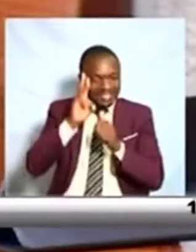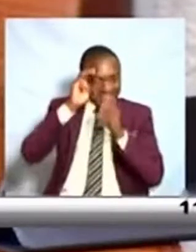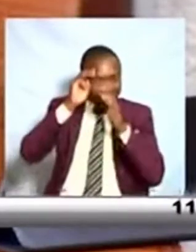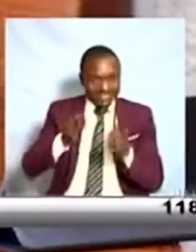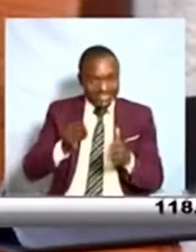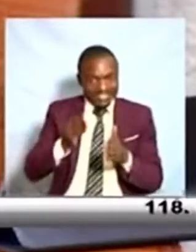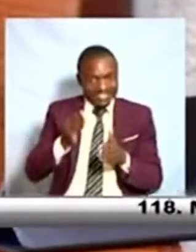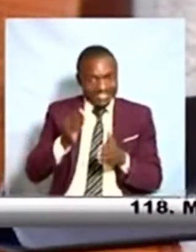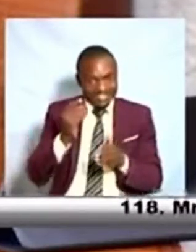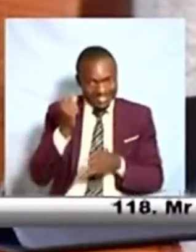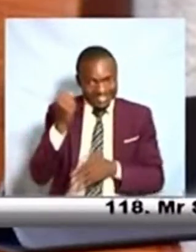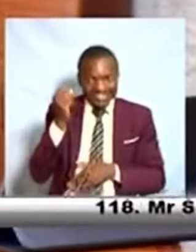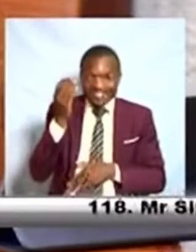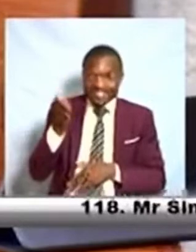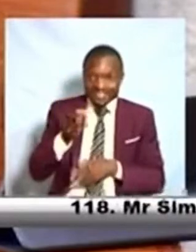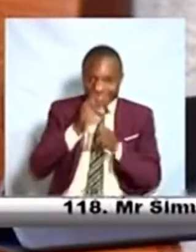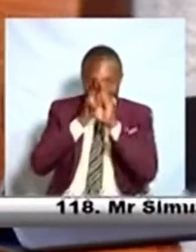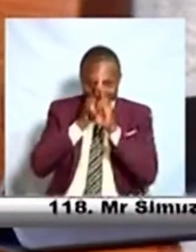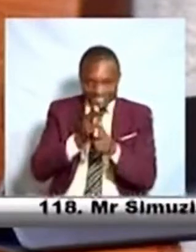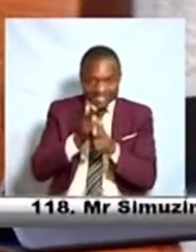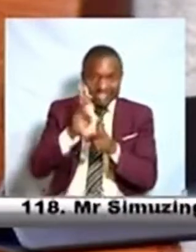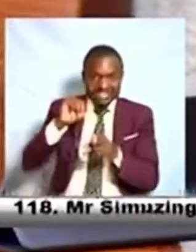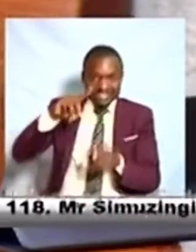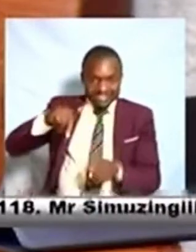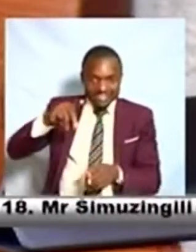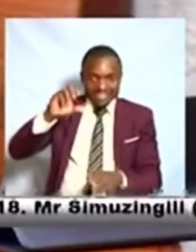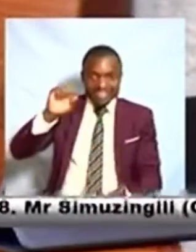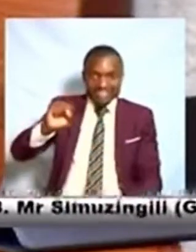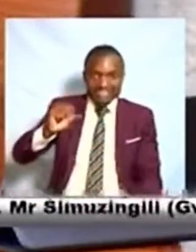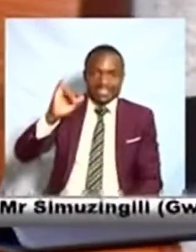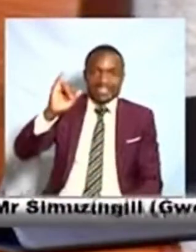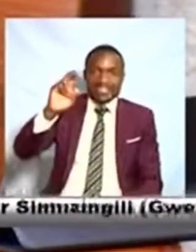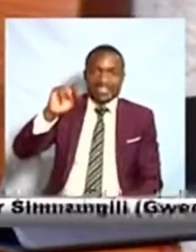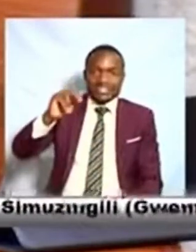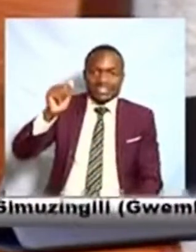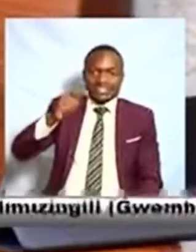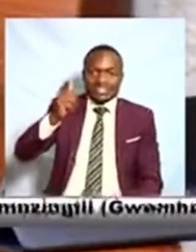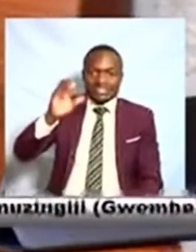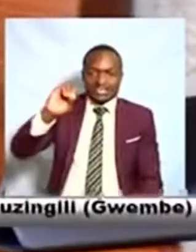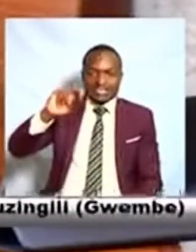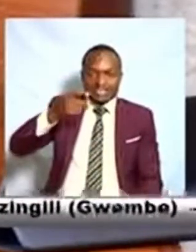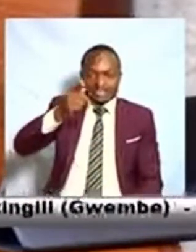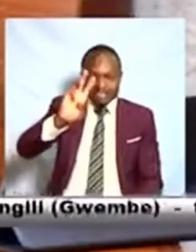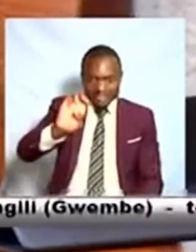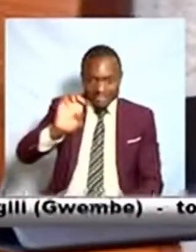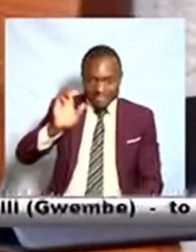that. The Honorable Member for Sinazongwe.